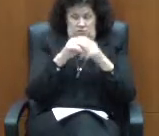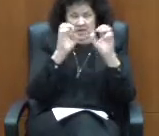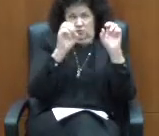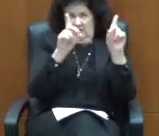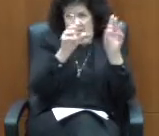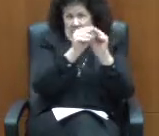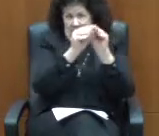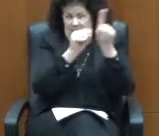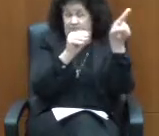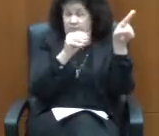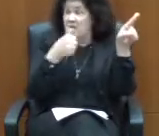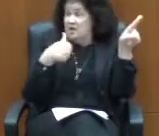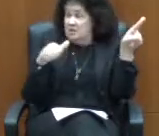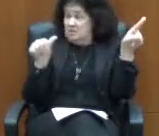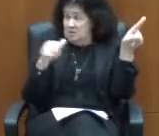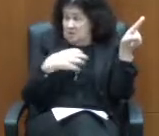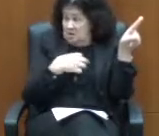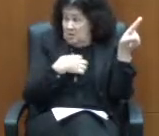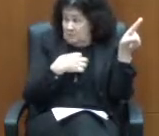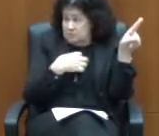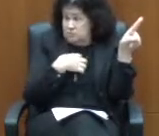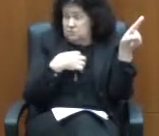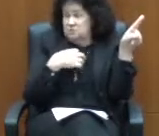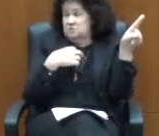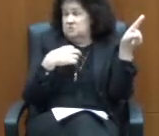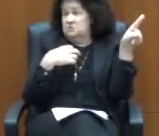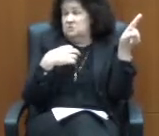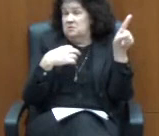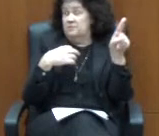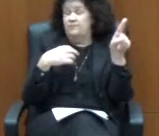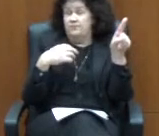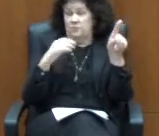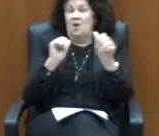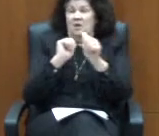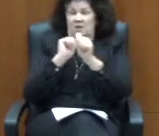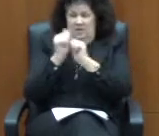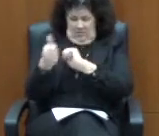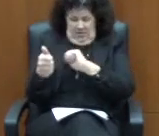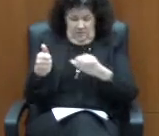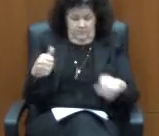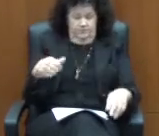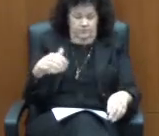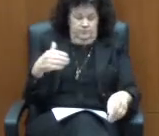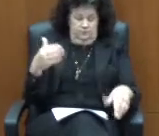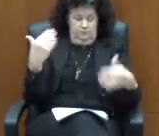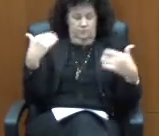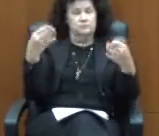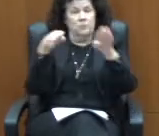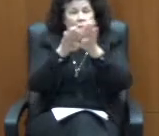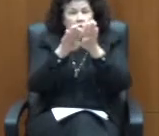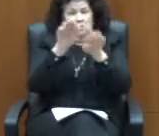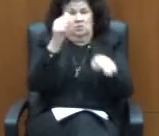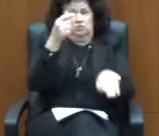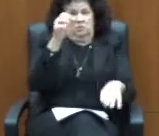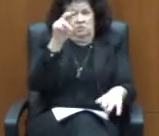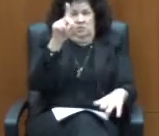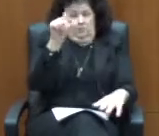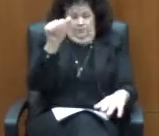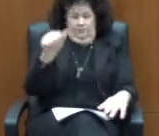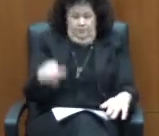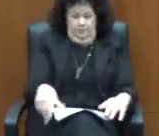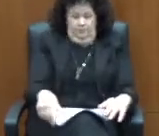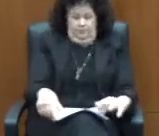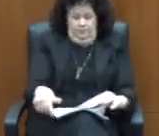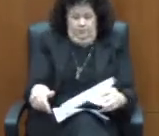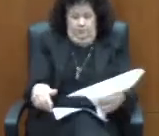comments? No objection? Motion carried. Next item. That concludes your agenda. Yes.